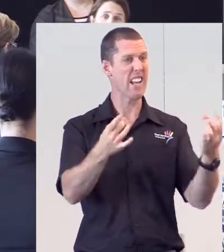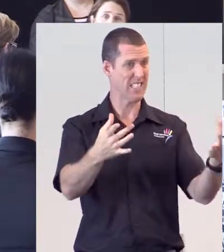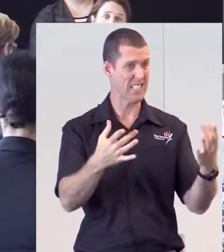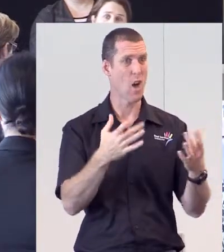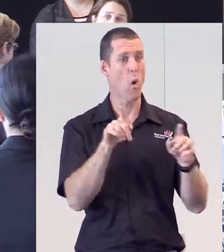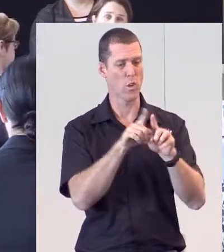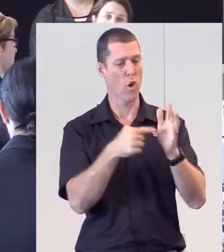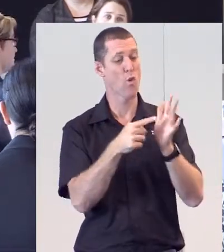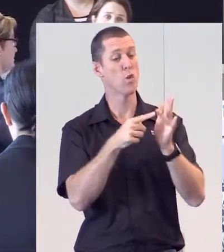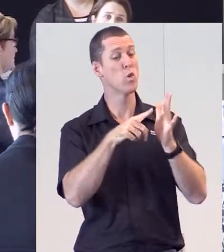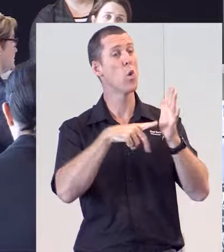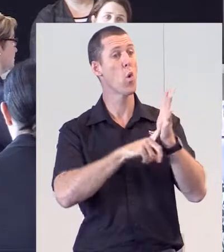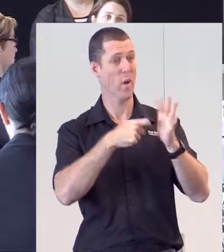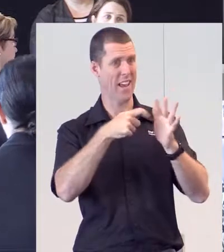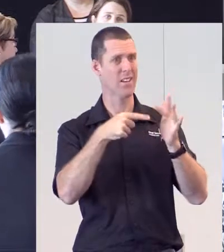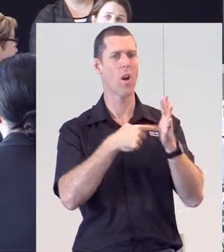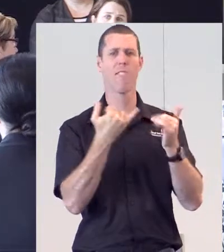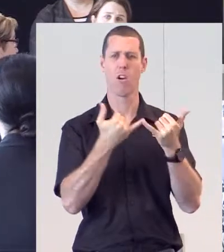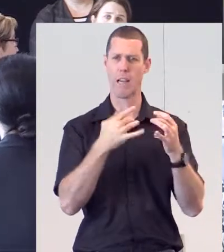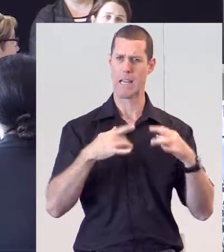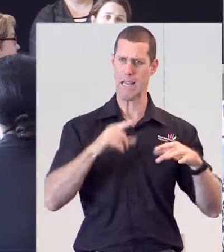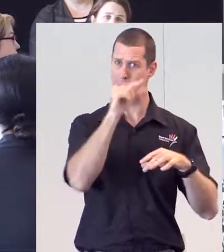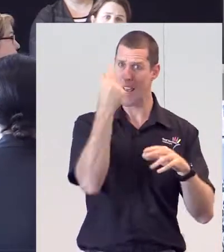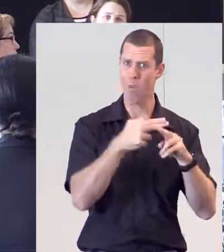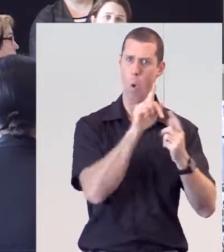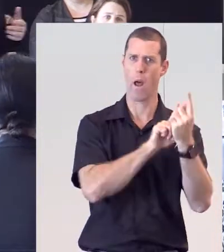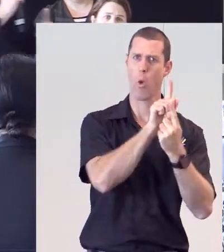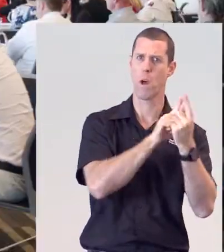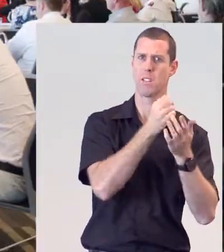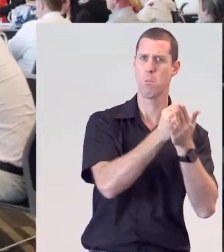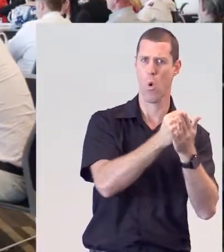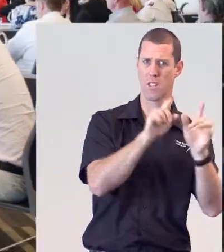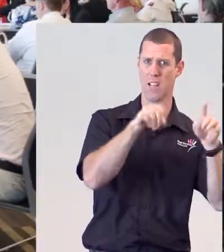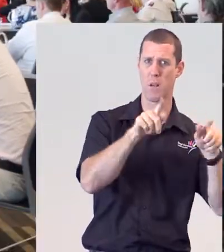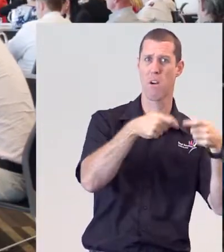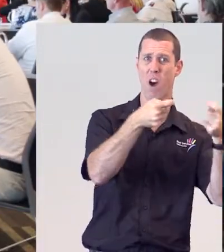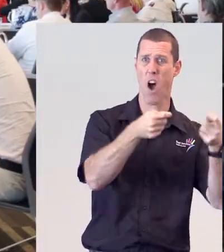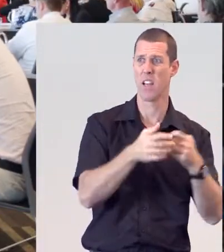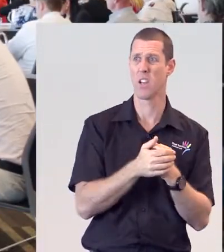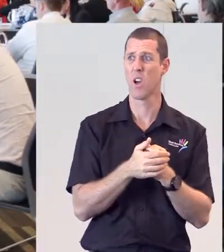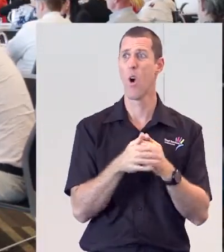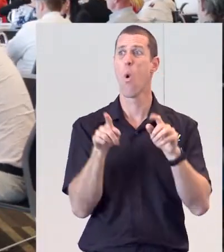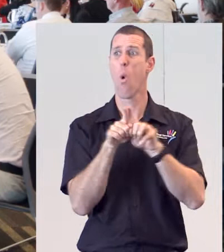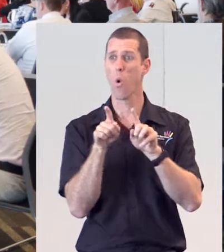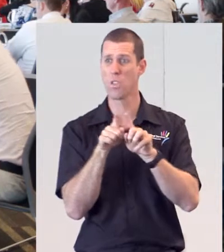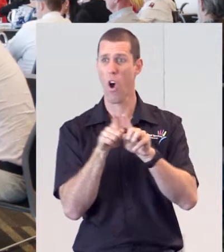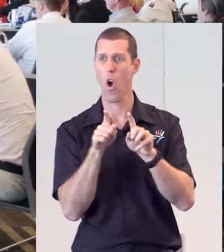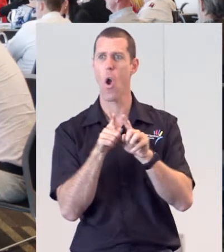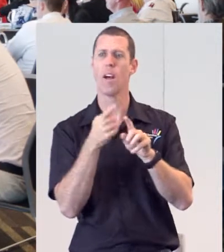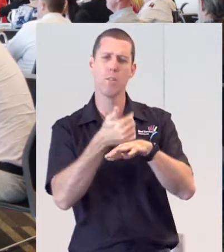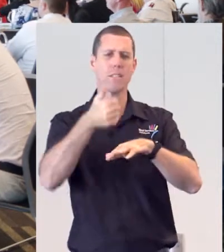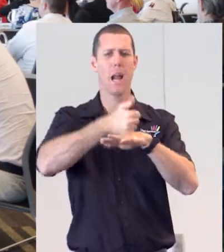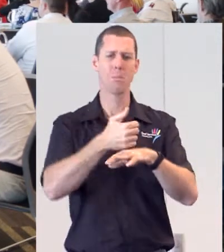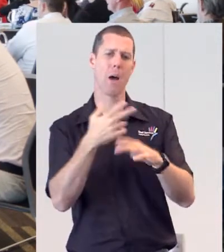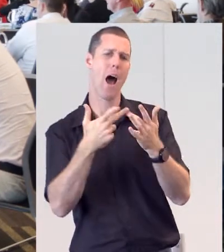toolkit. We're very keen to start providing one-to-one support and group support, some more kind of workshops